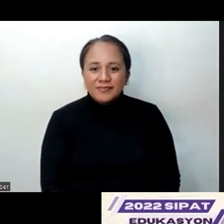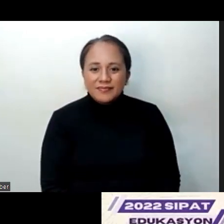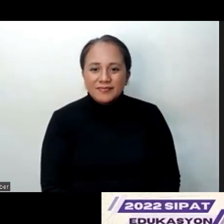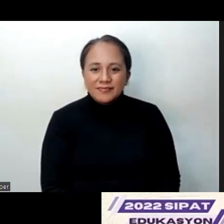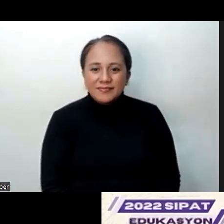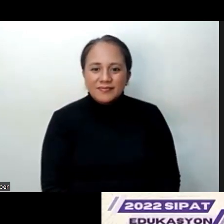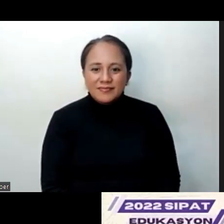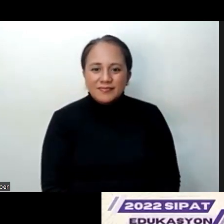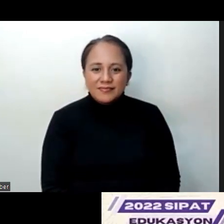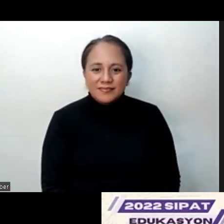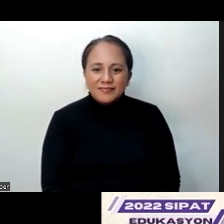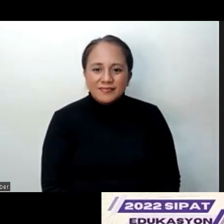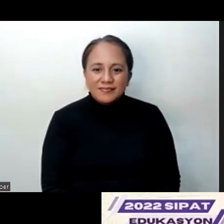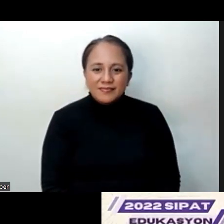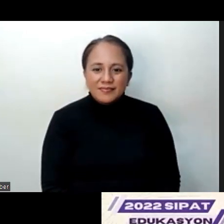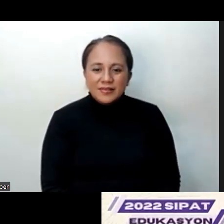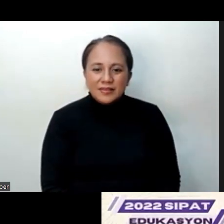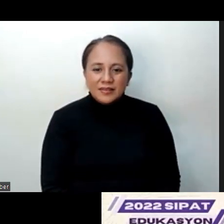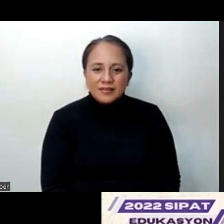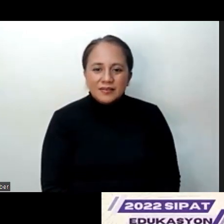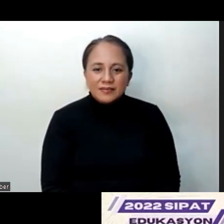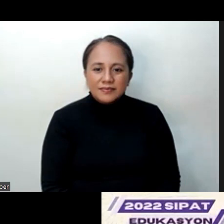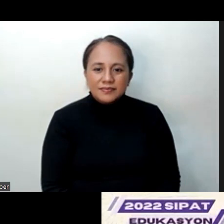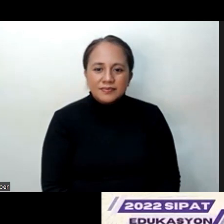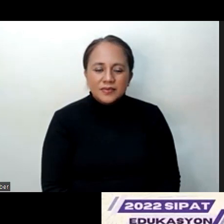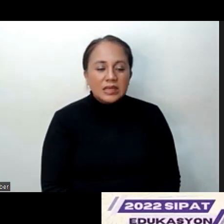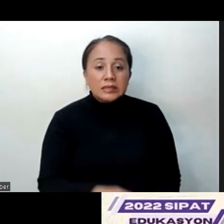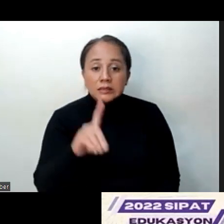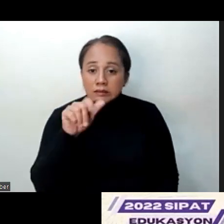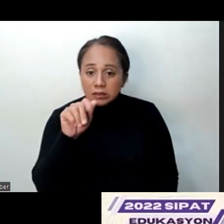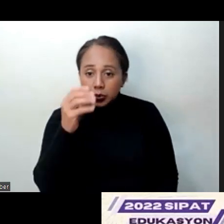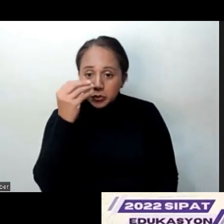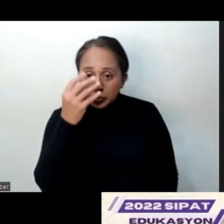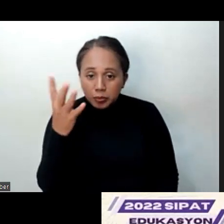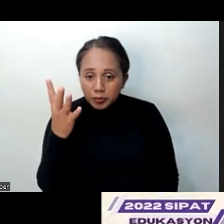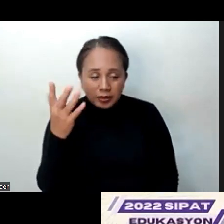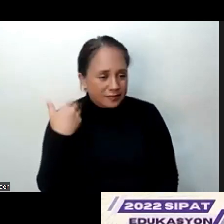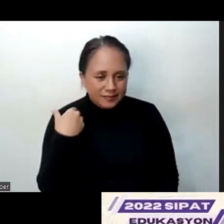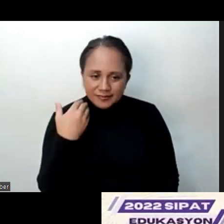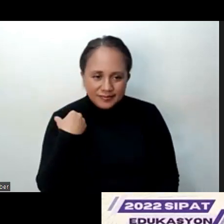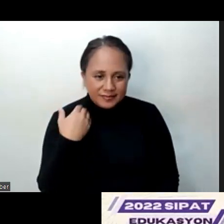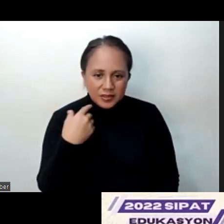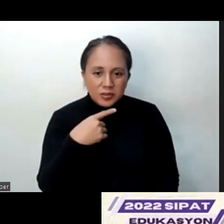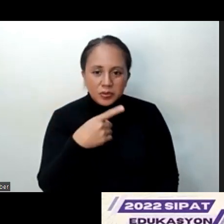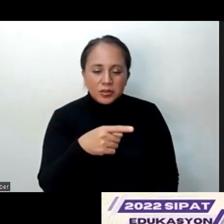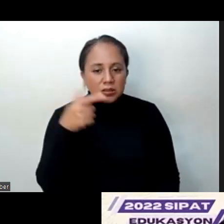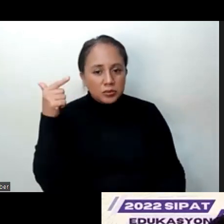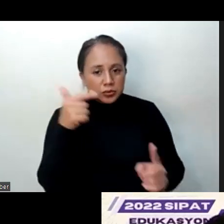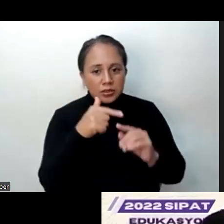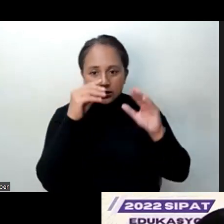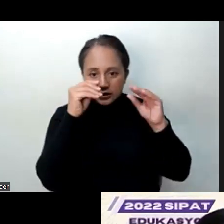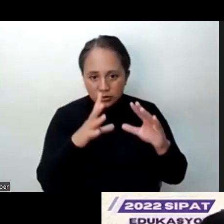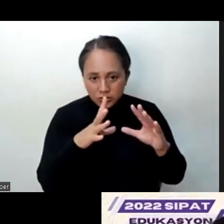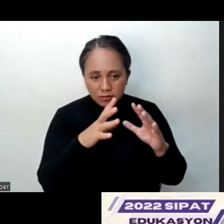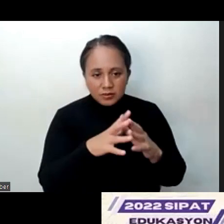Wala pa naman, we don't have any data or information yet that systematically targets